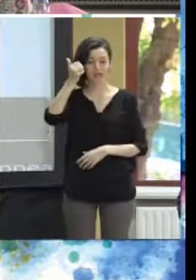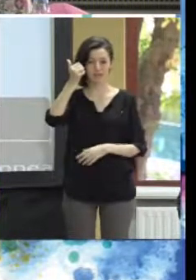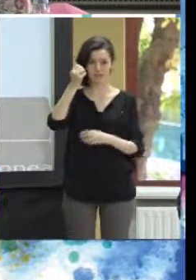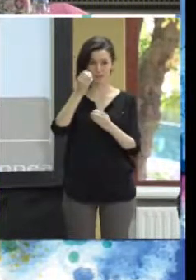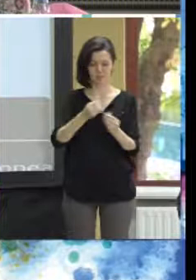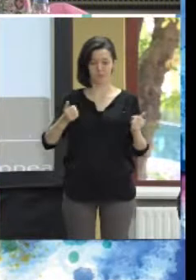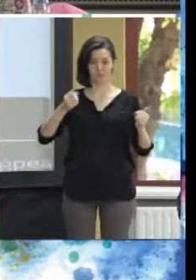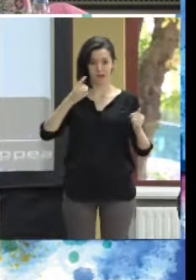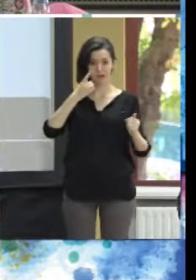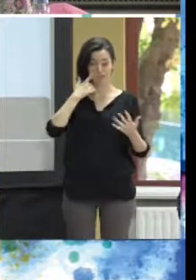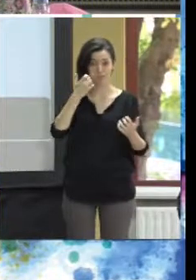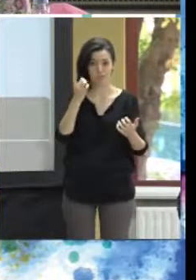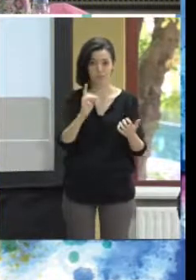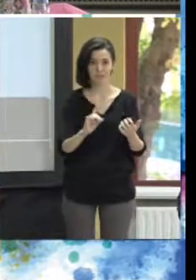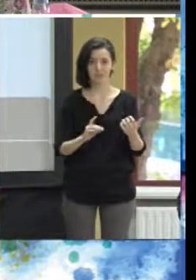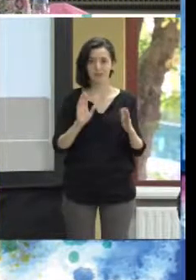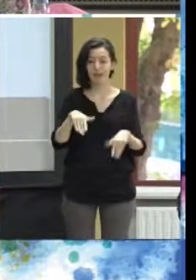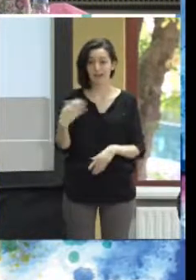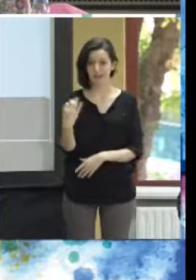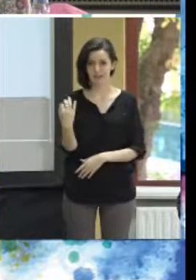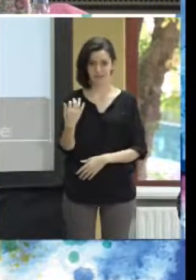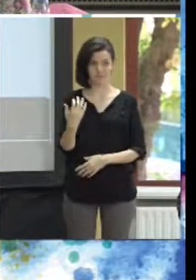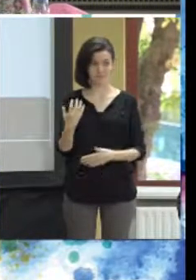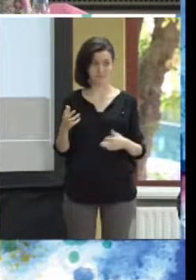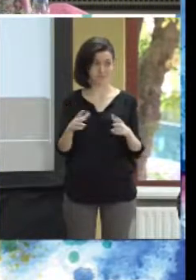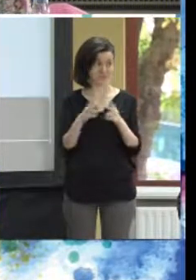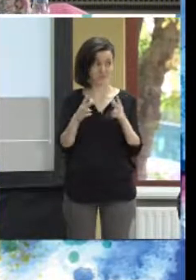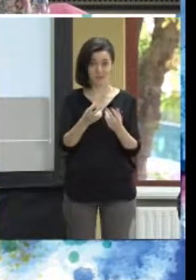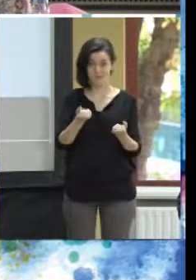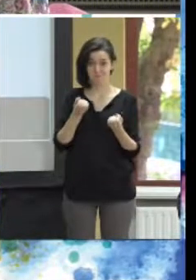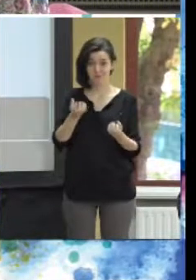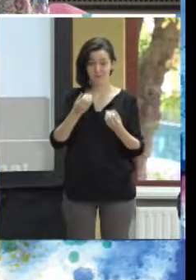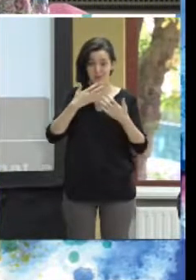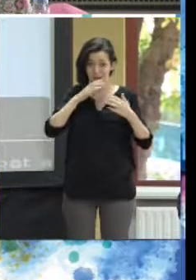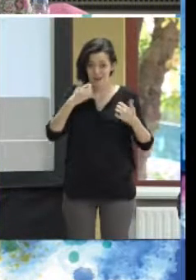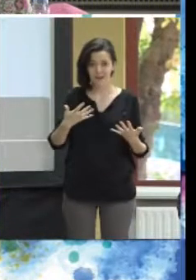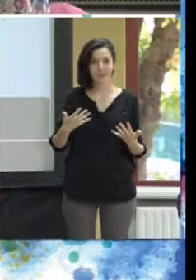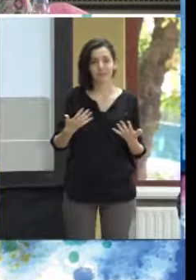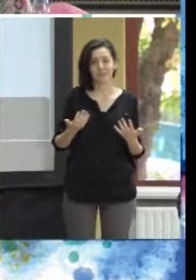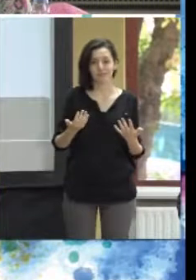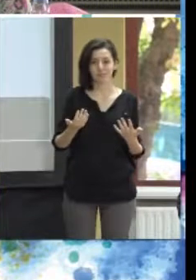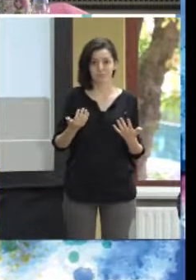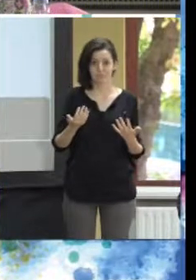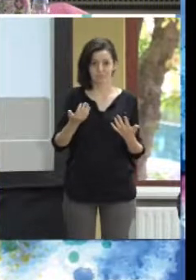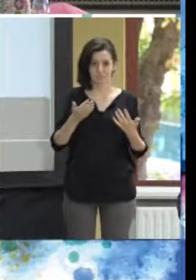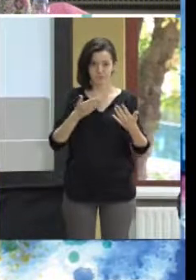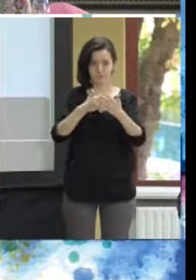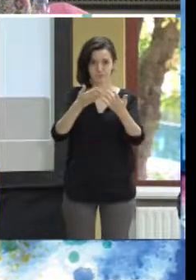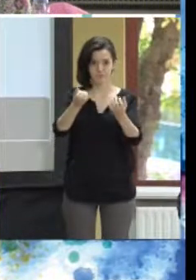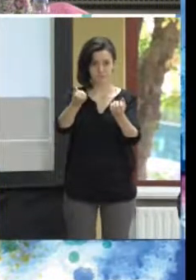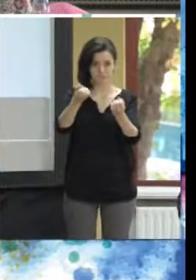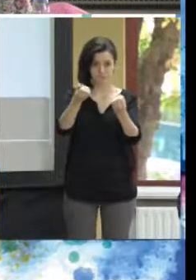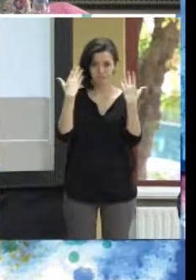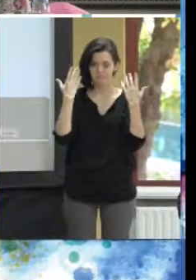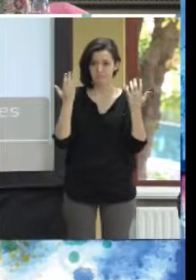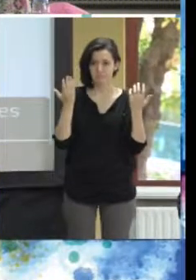are much more invisible, which in today's society does not allow these people to